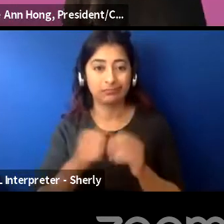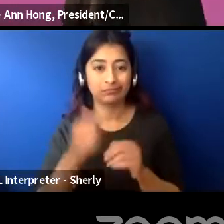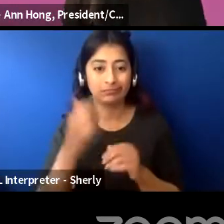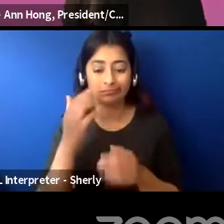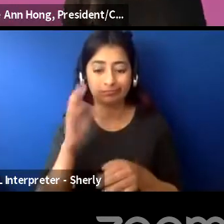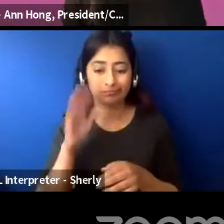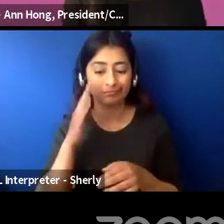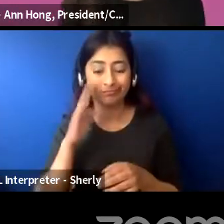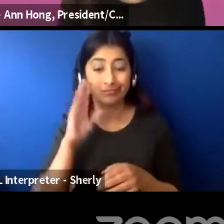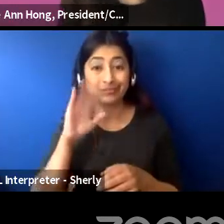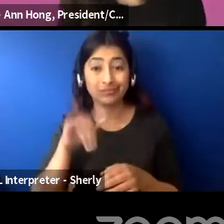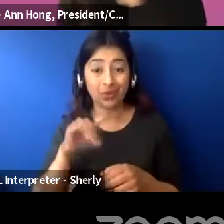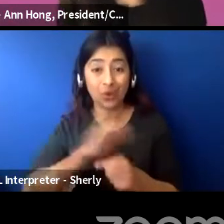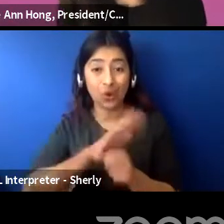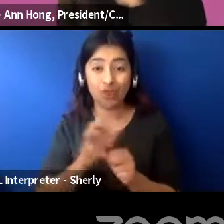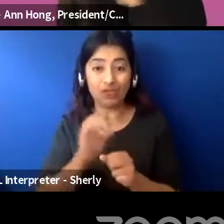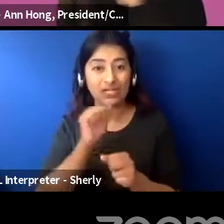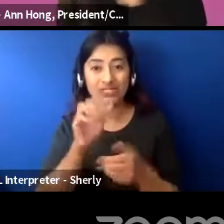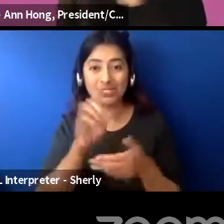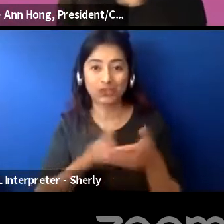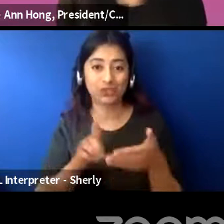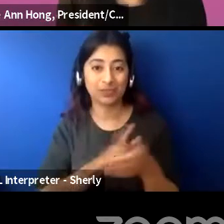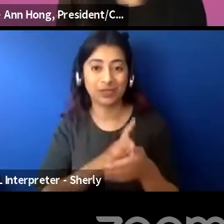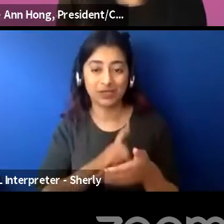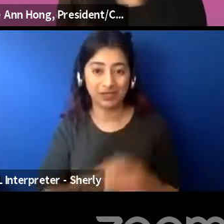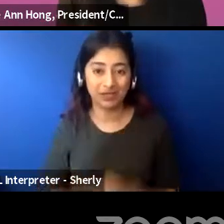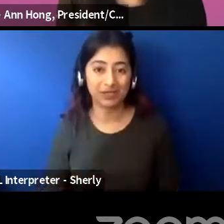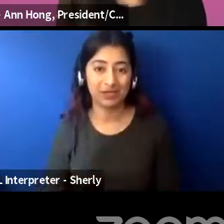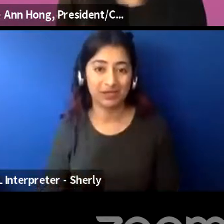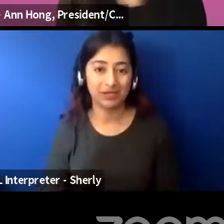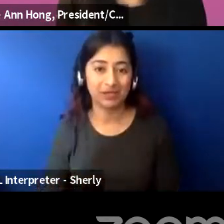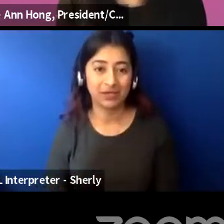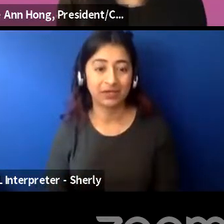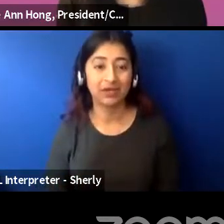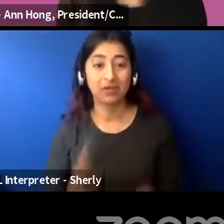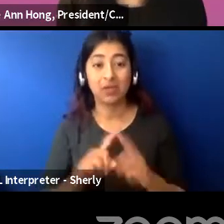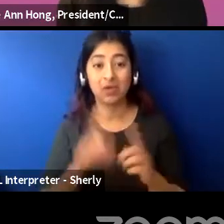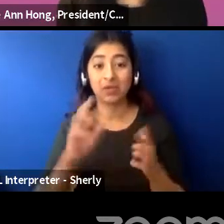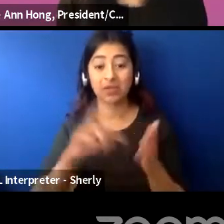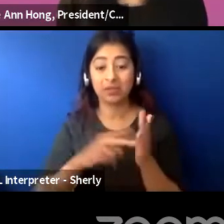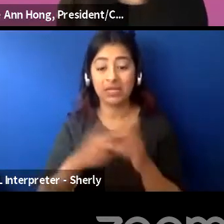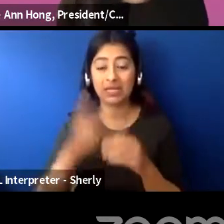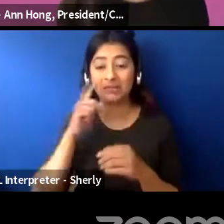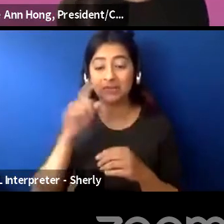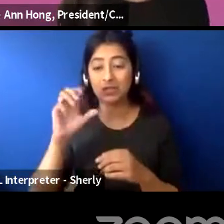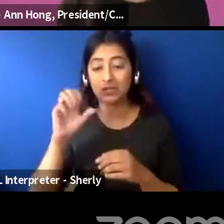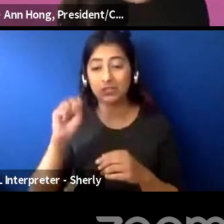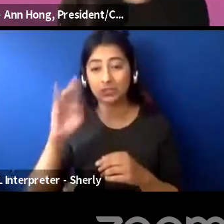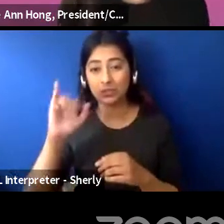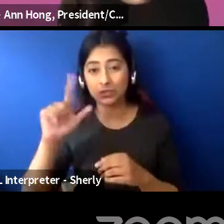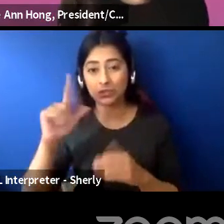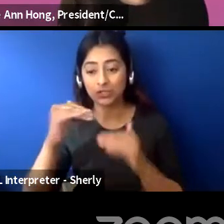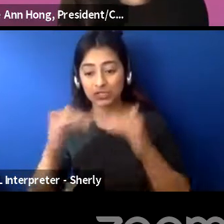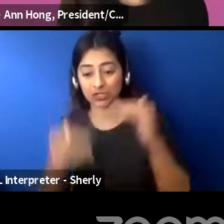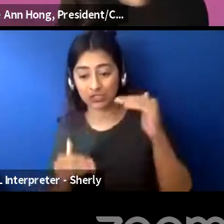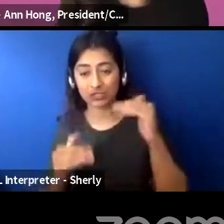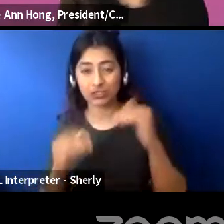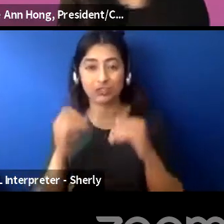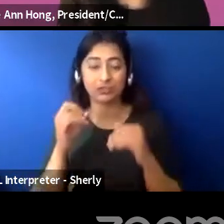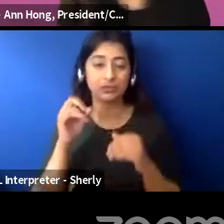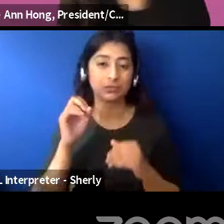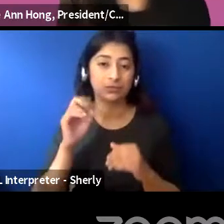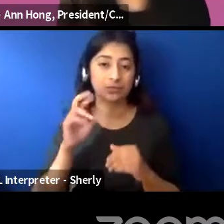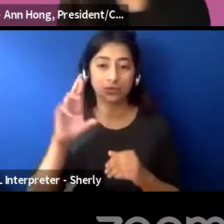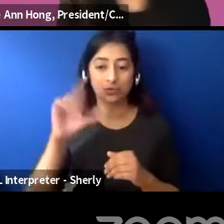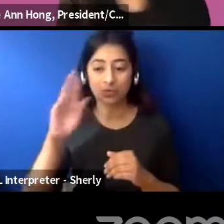doesn't discriminate. But the after effects of what that means, of the social injustice or the financial or racial